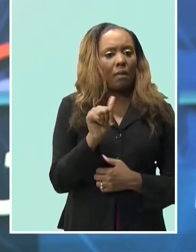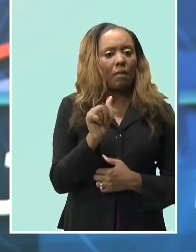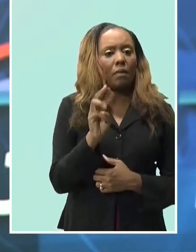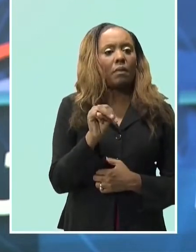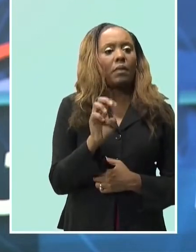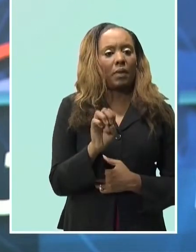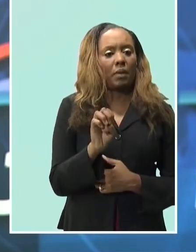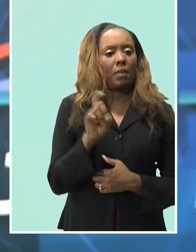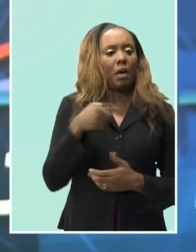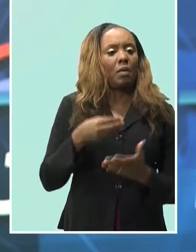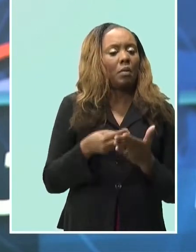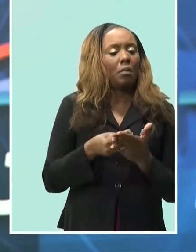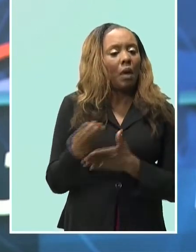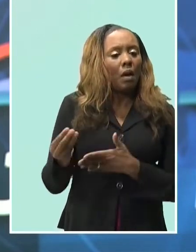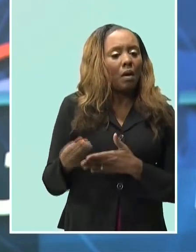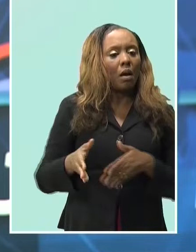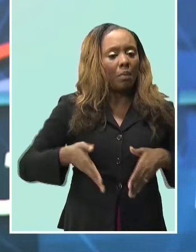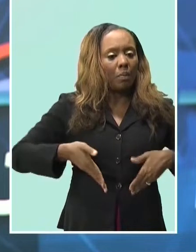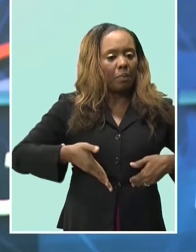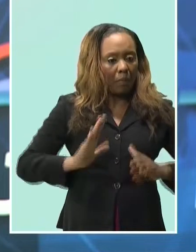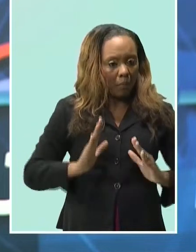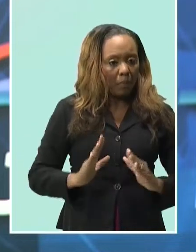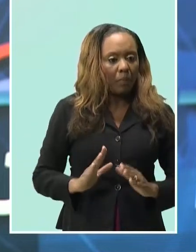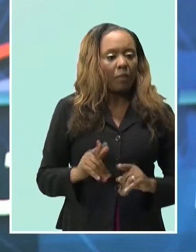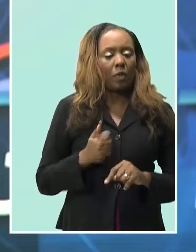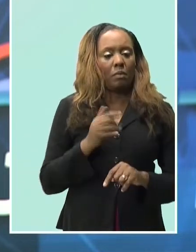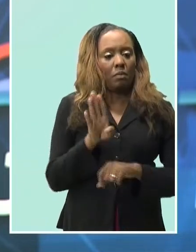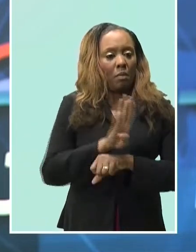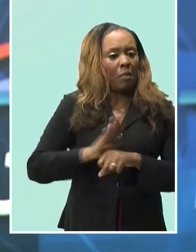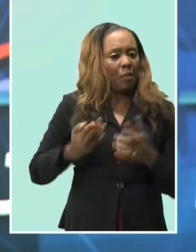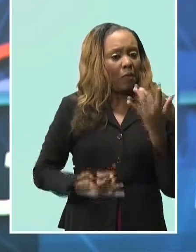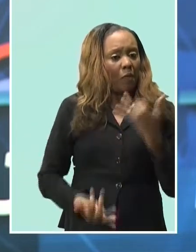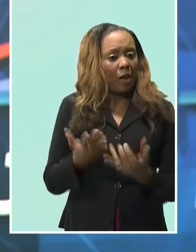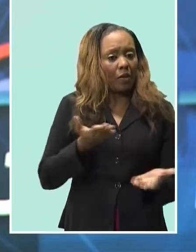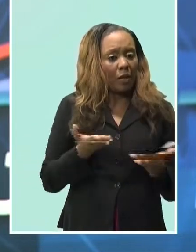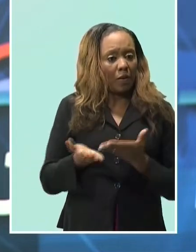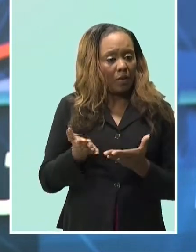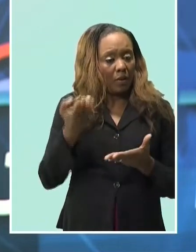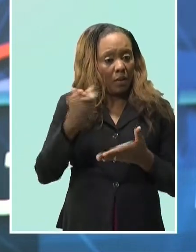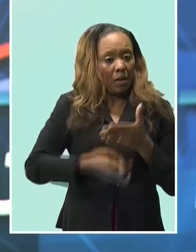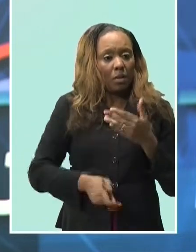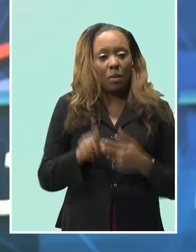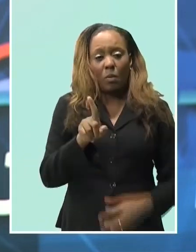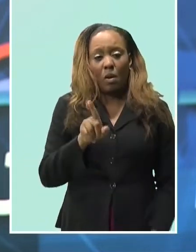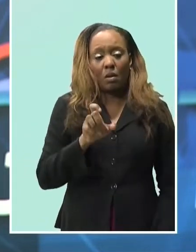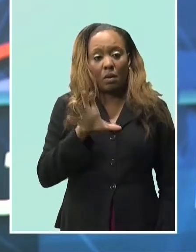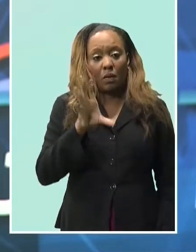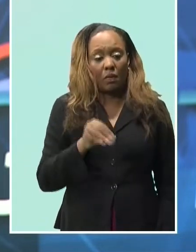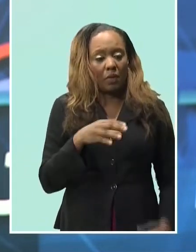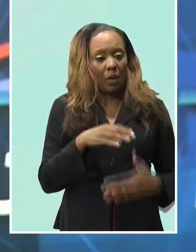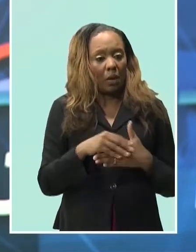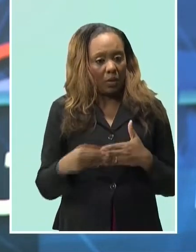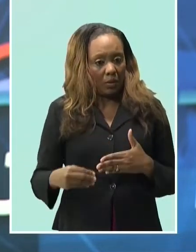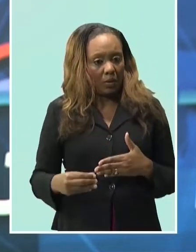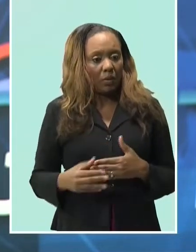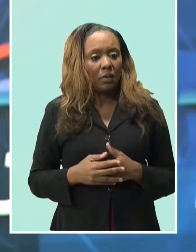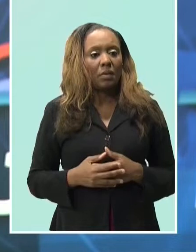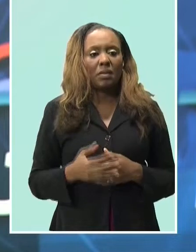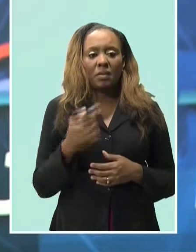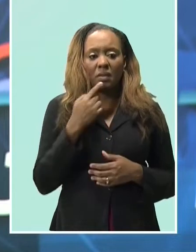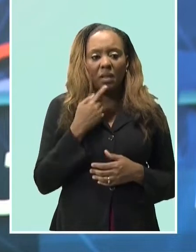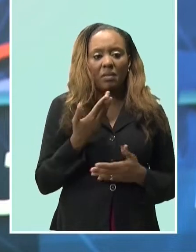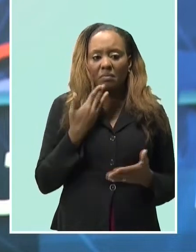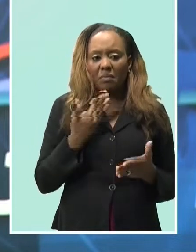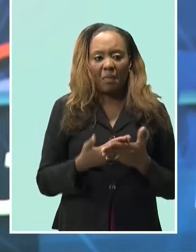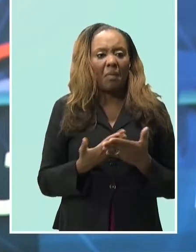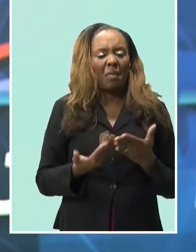to purchase a burn permit from the Barbados Fire Service at a cost of $150. Minister Hinkson says this